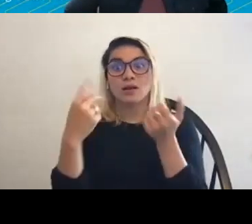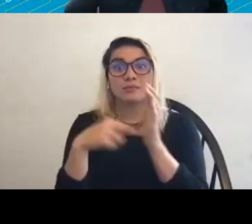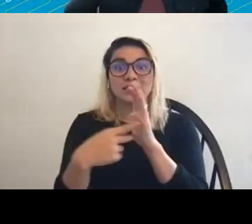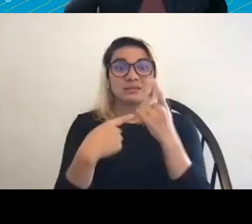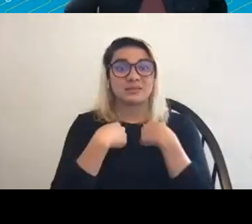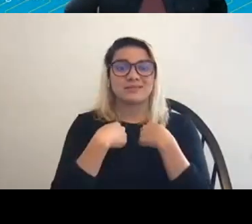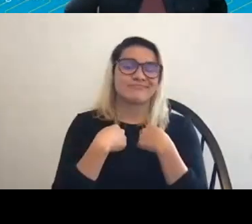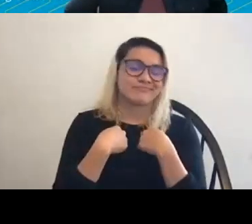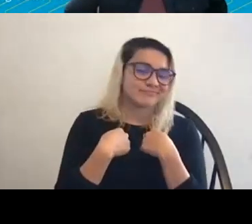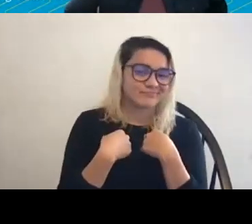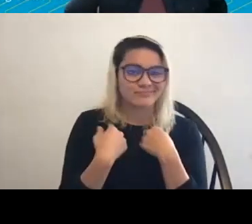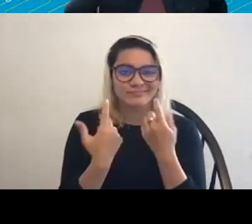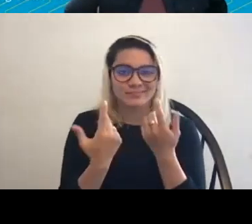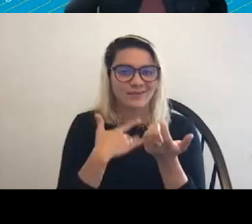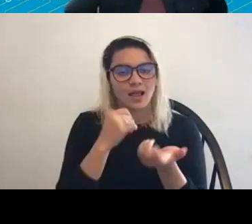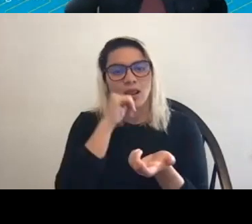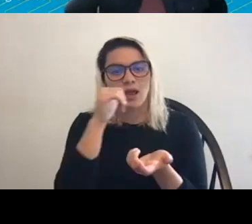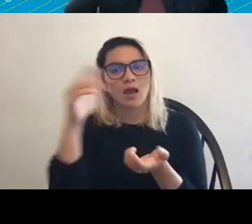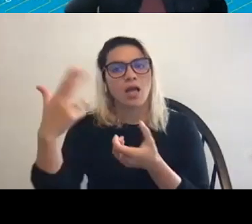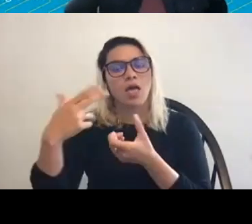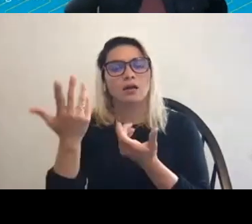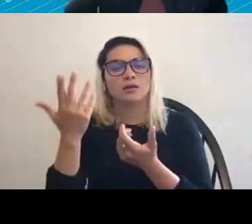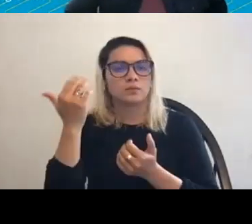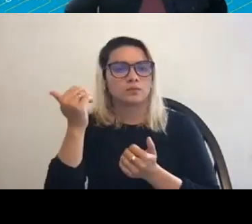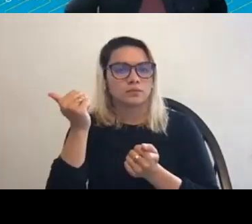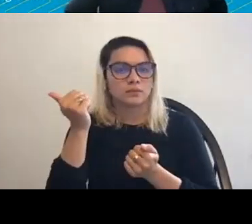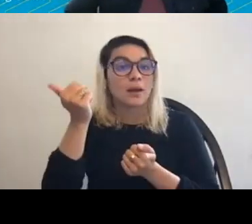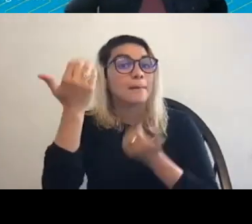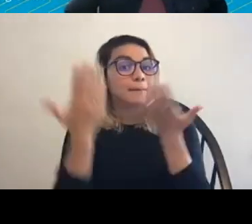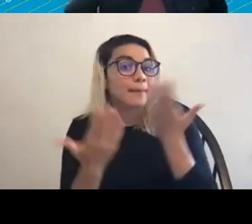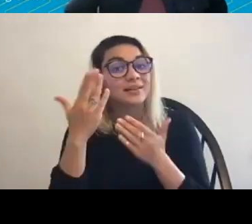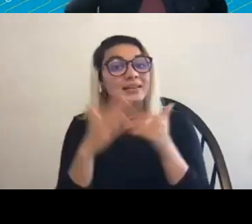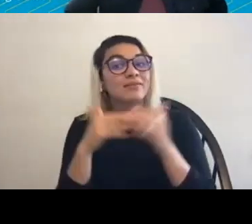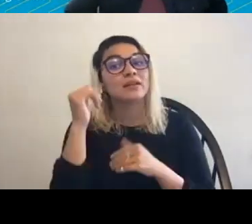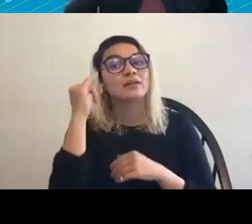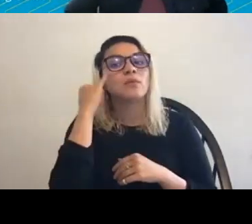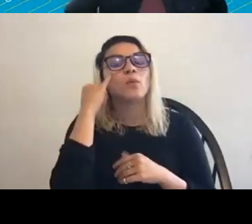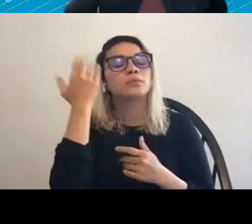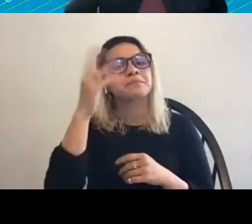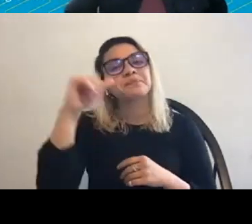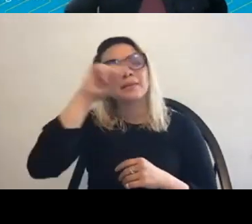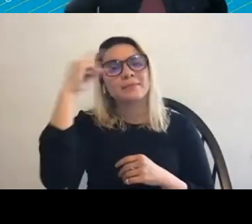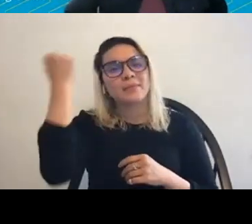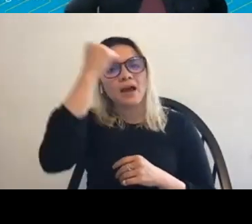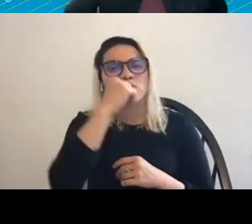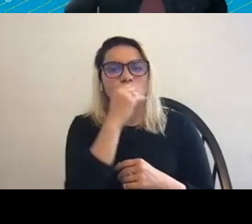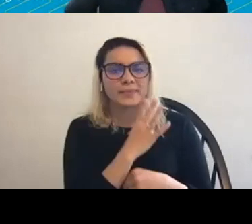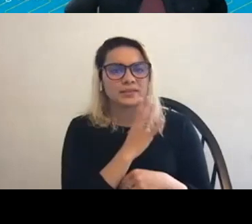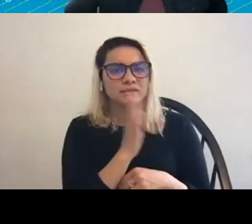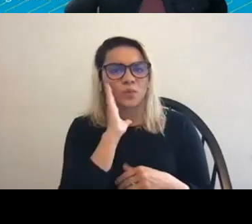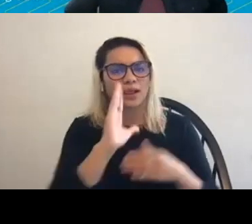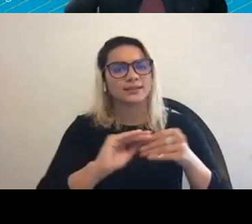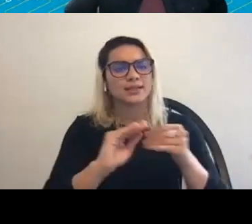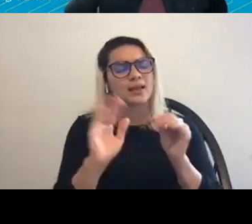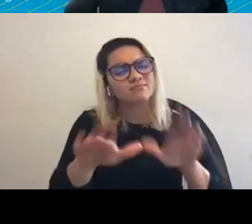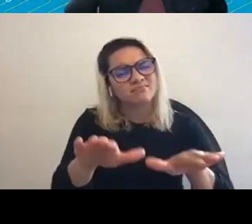if, for example, what we've learned, even if a Black woman were to say, yes, everyone will have blah, blah, blah,